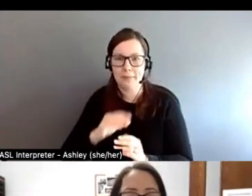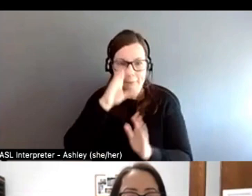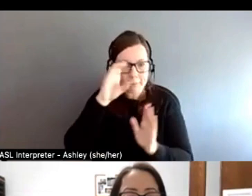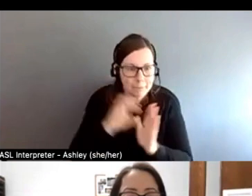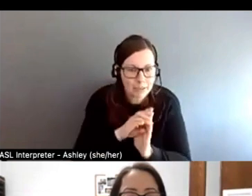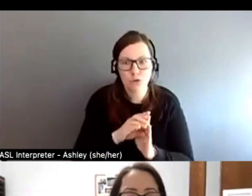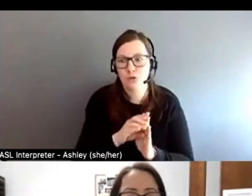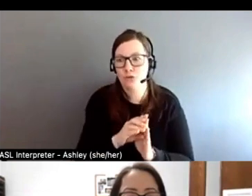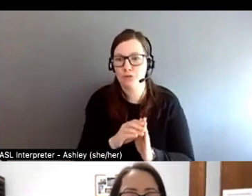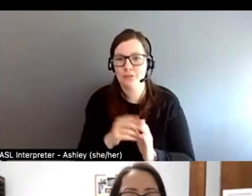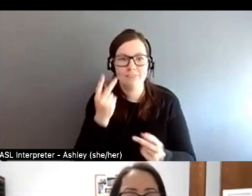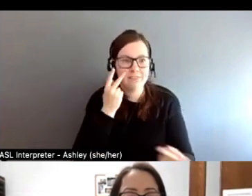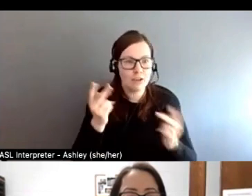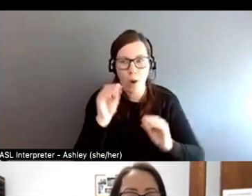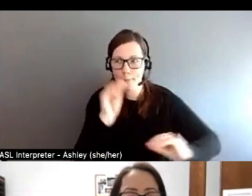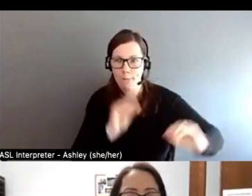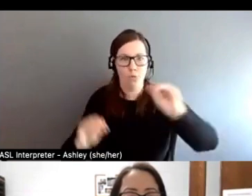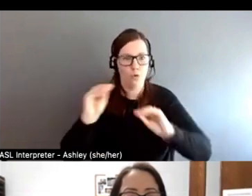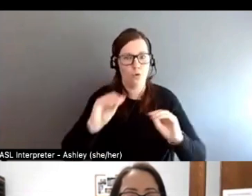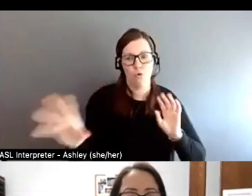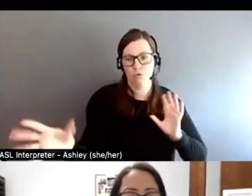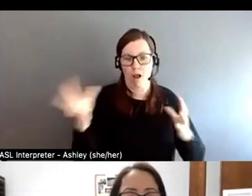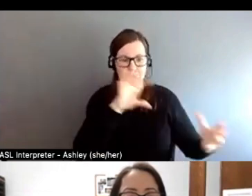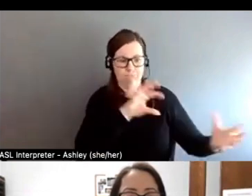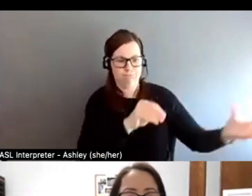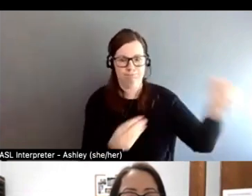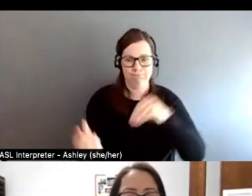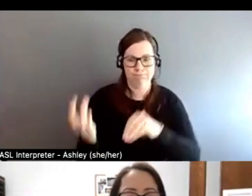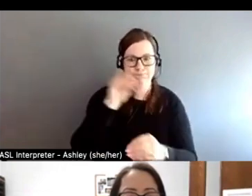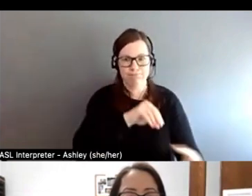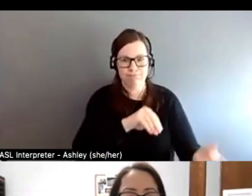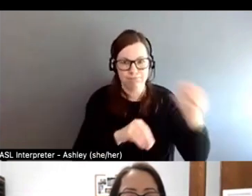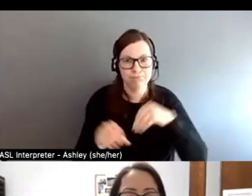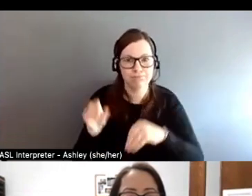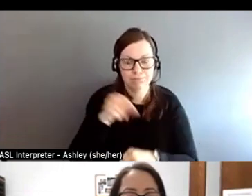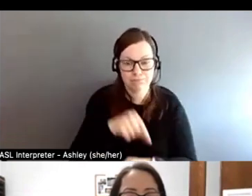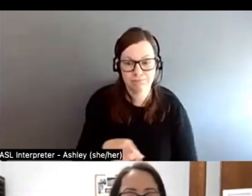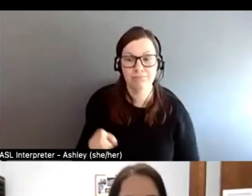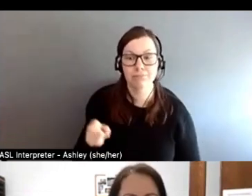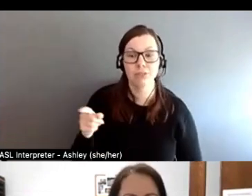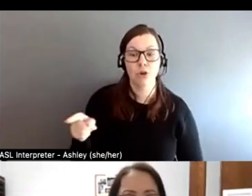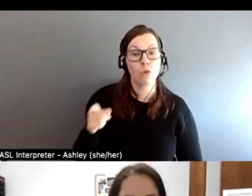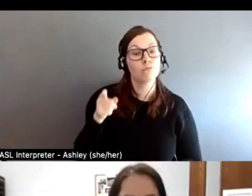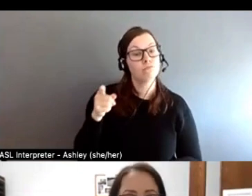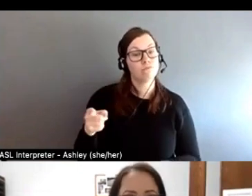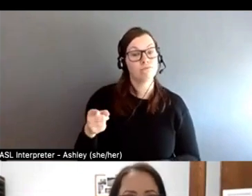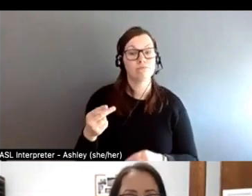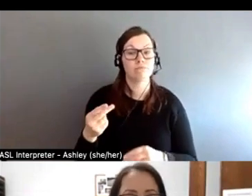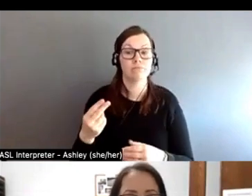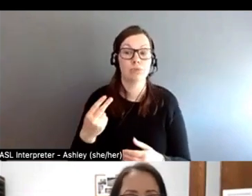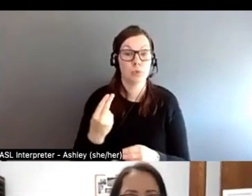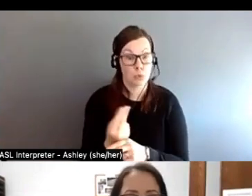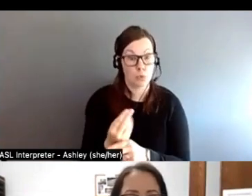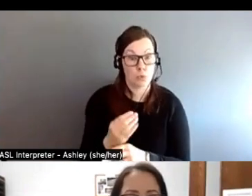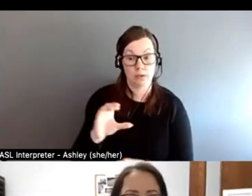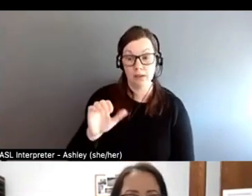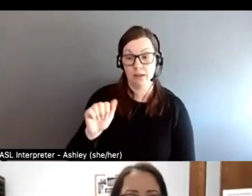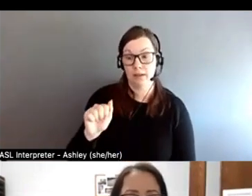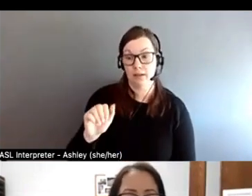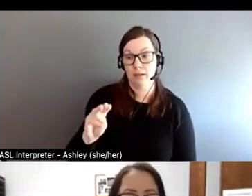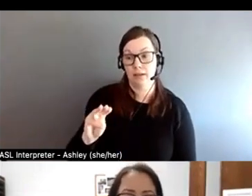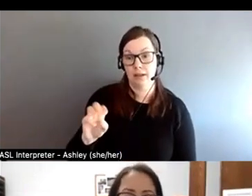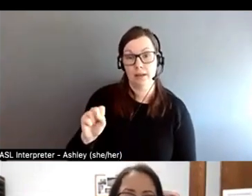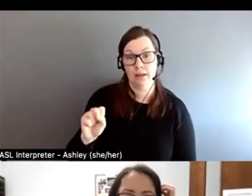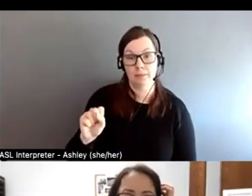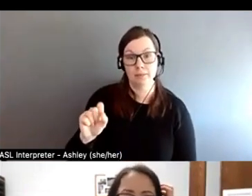Camtasia, then she is taking it to a bit more higher end or bigger video editing tool that allows you to give you more options to actually